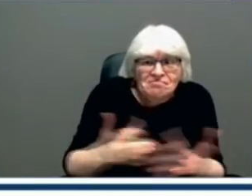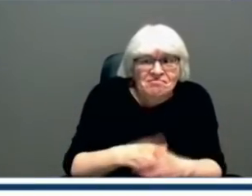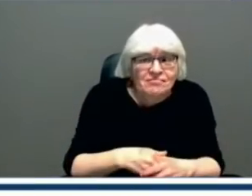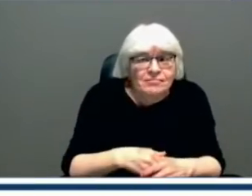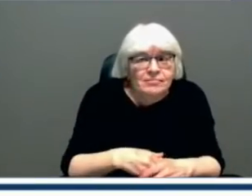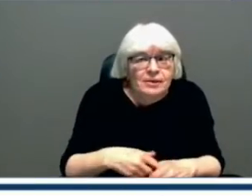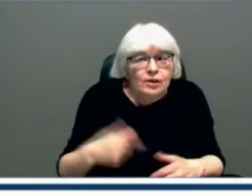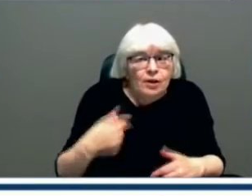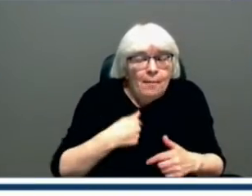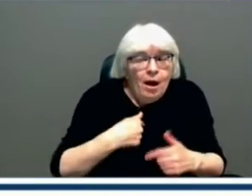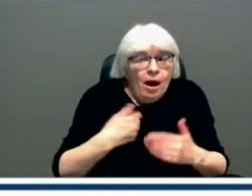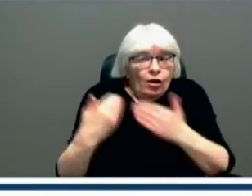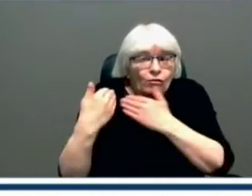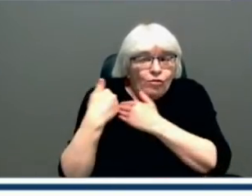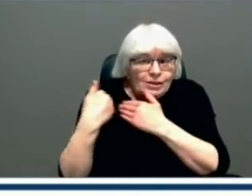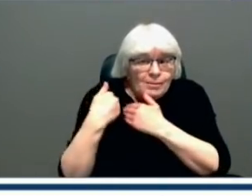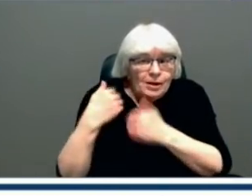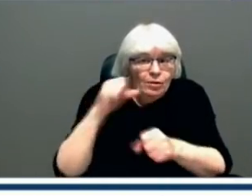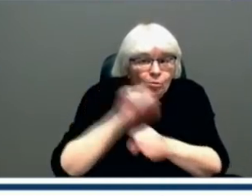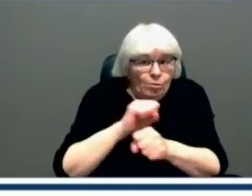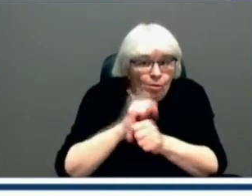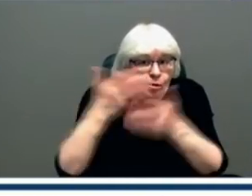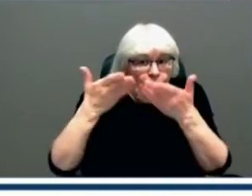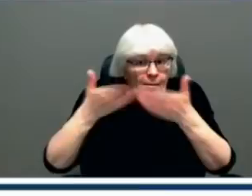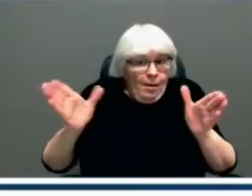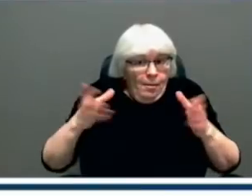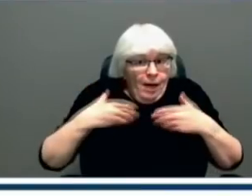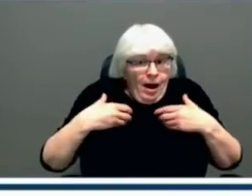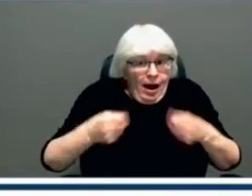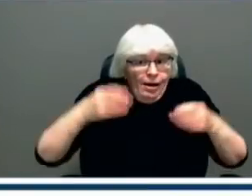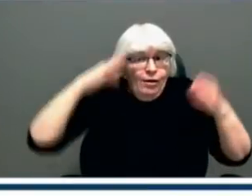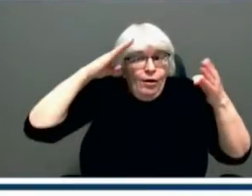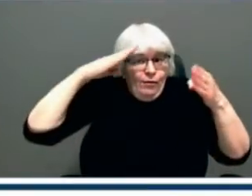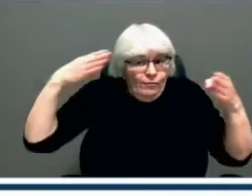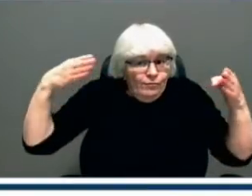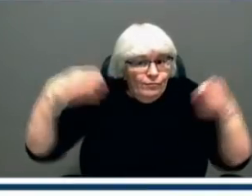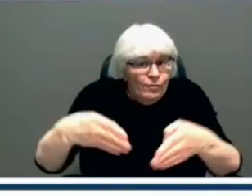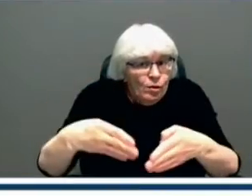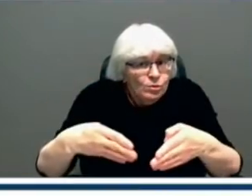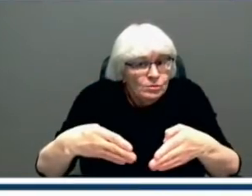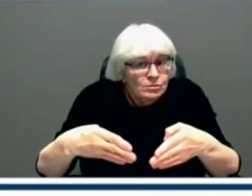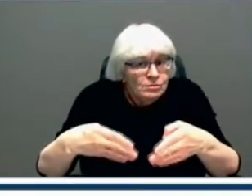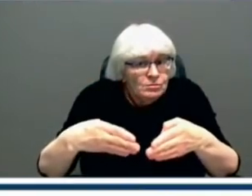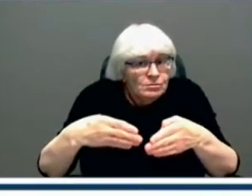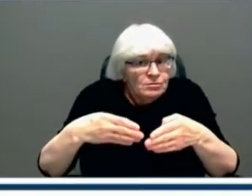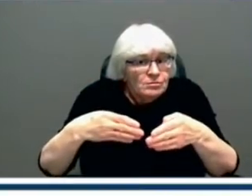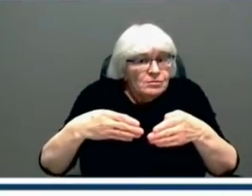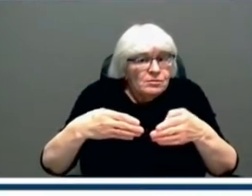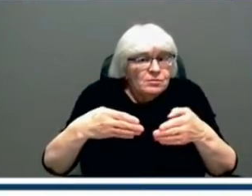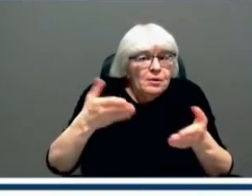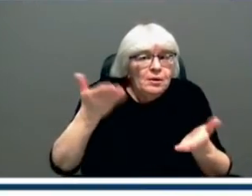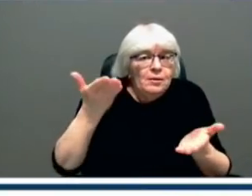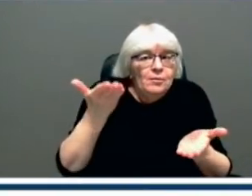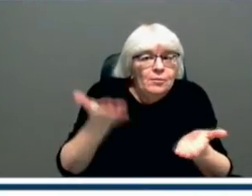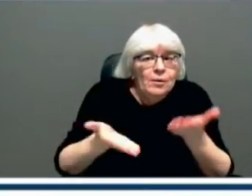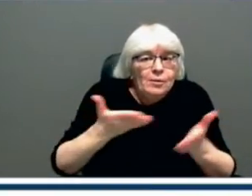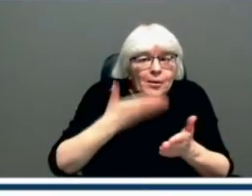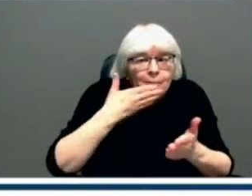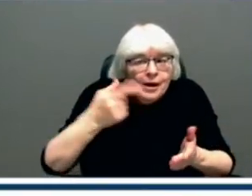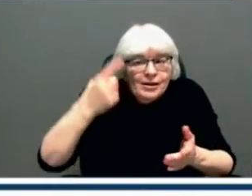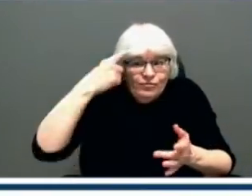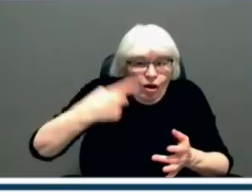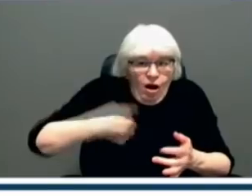health with focus on looking at issues for all of Nova Scotians from a preventive